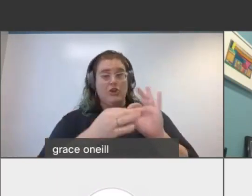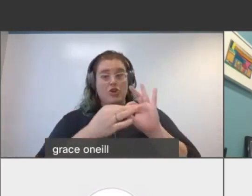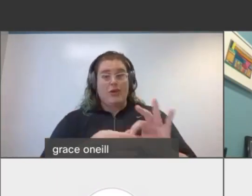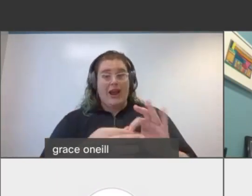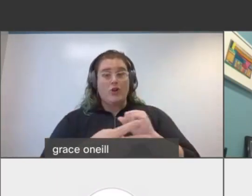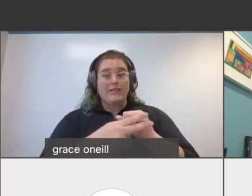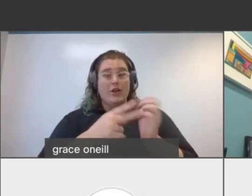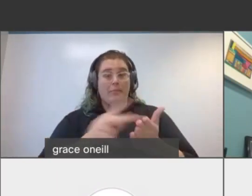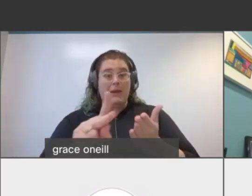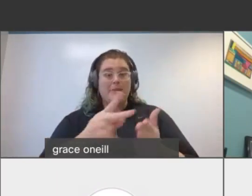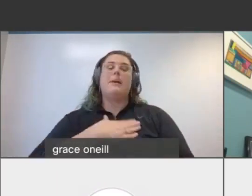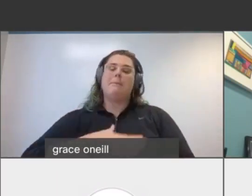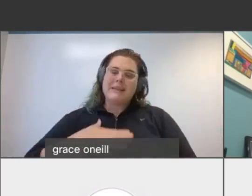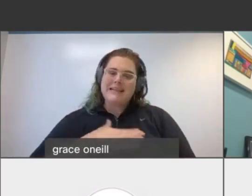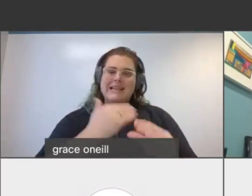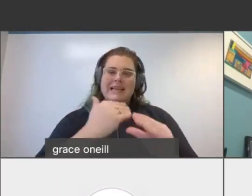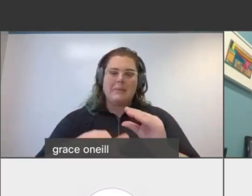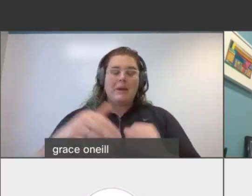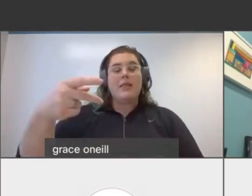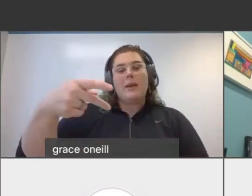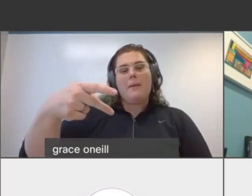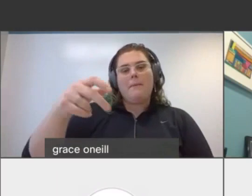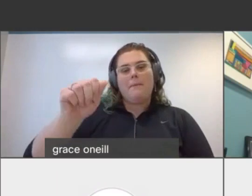please email